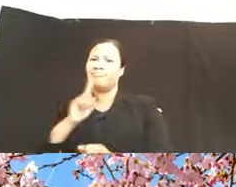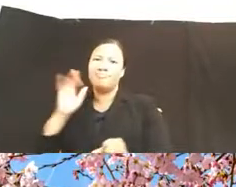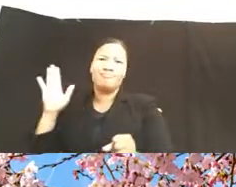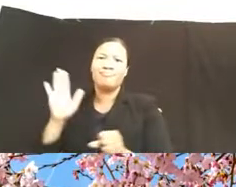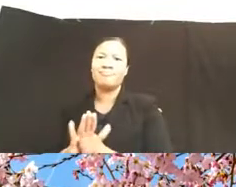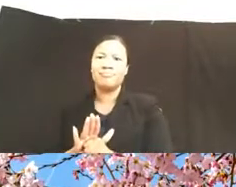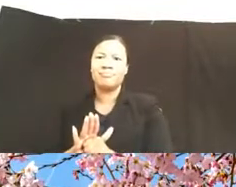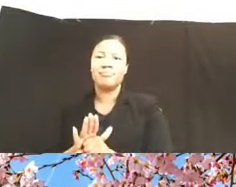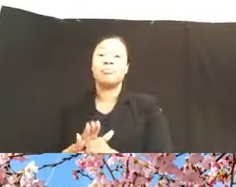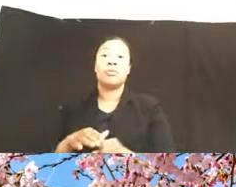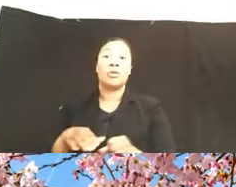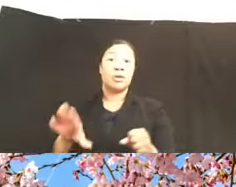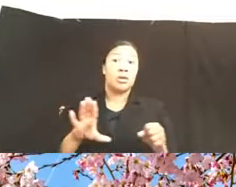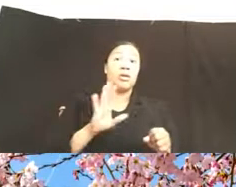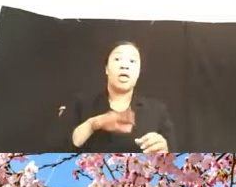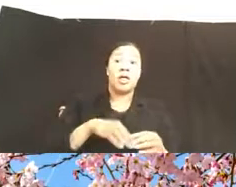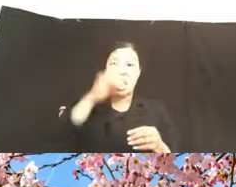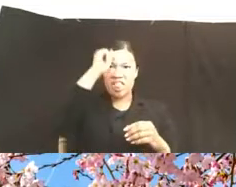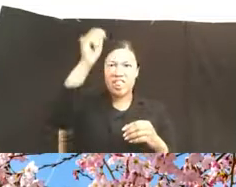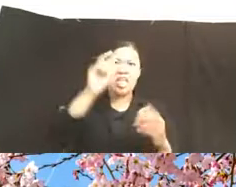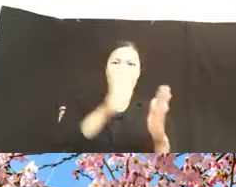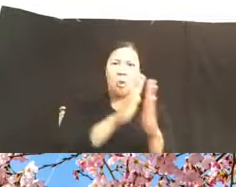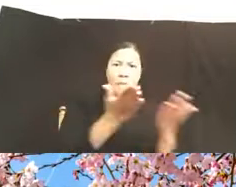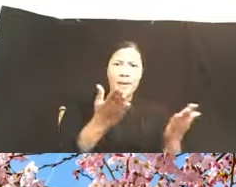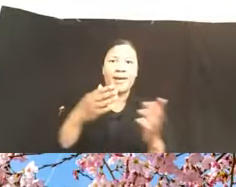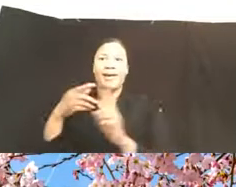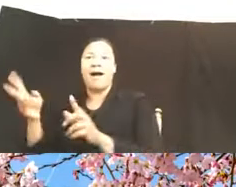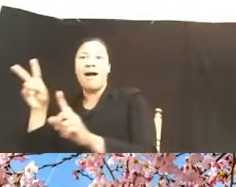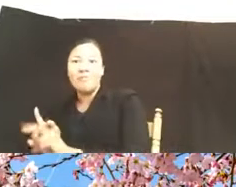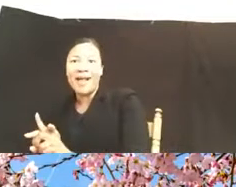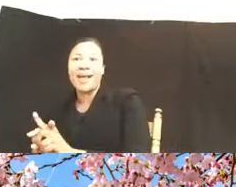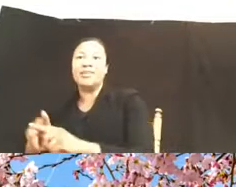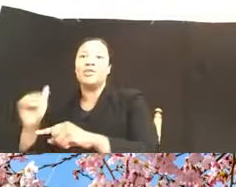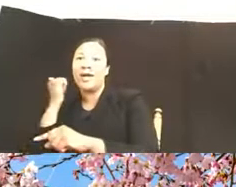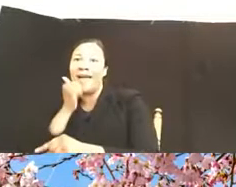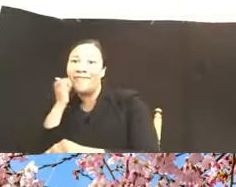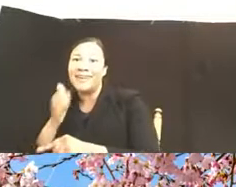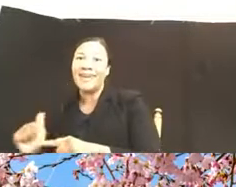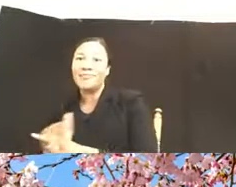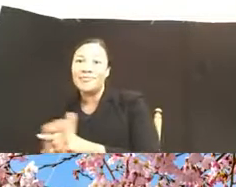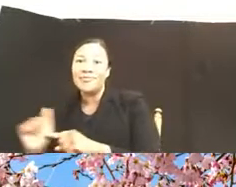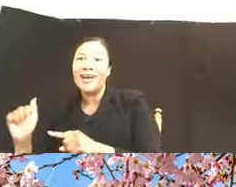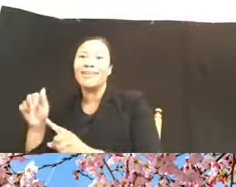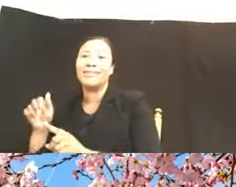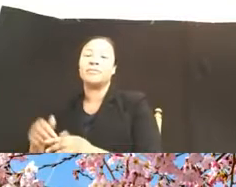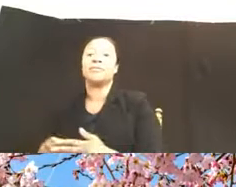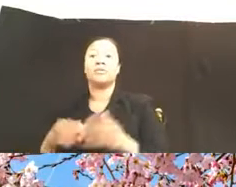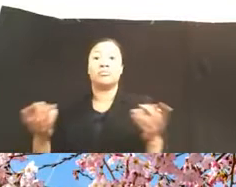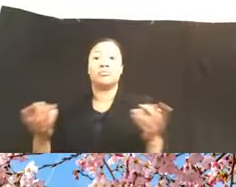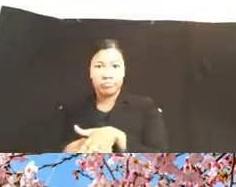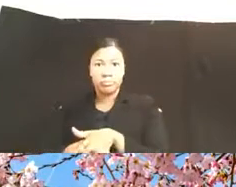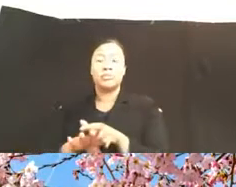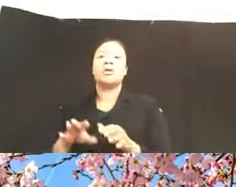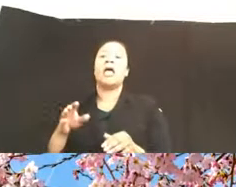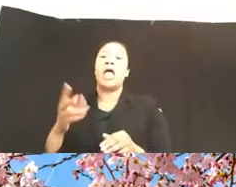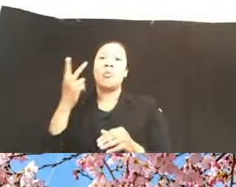theory, practice, head and heart. And some of the seeds for her book were planted and germinated during this